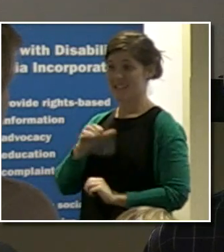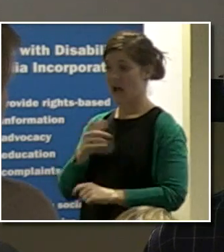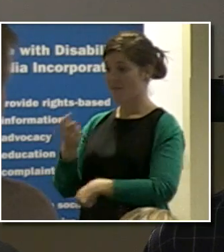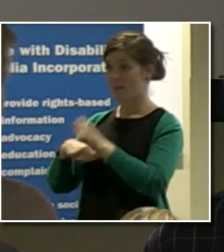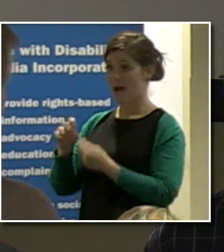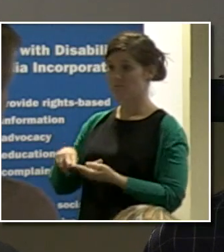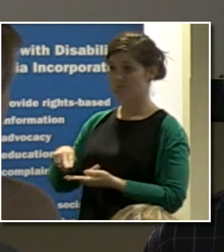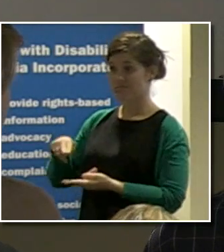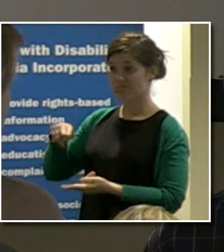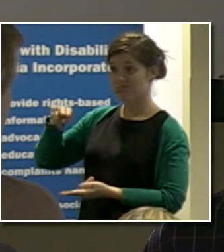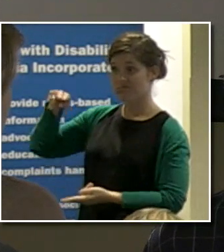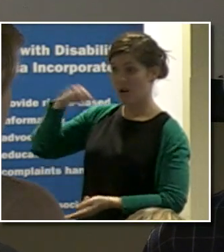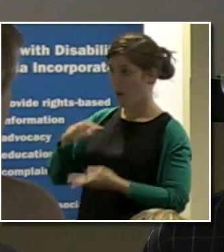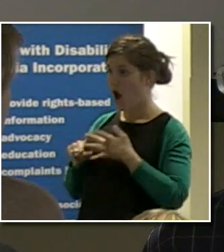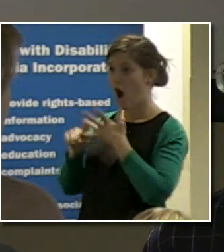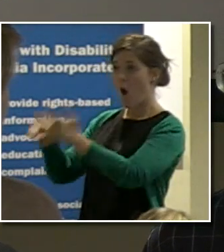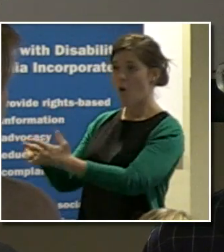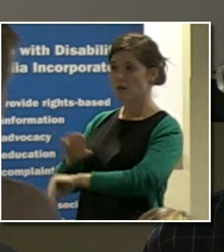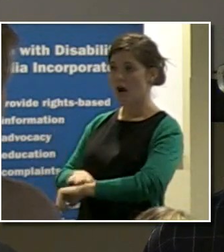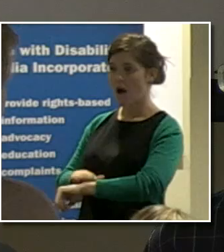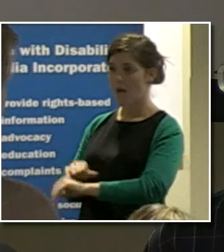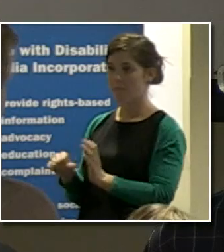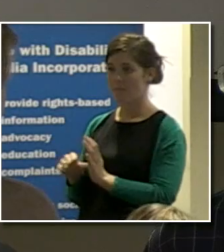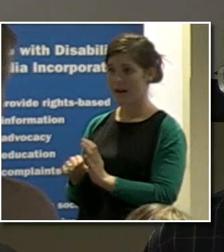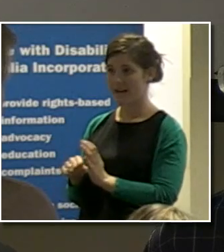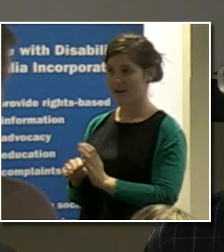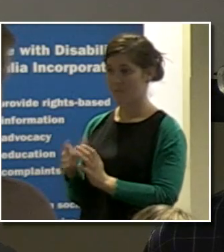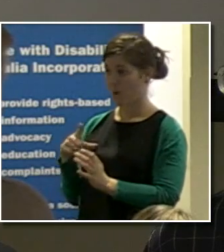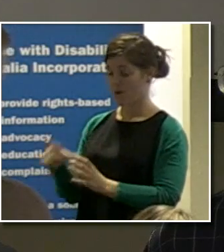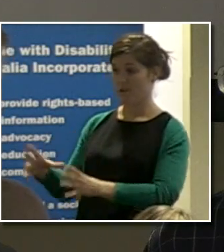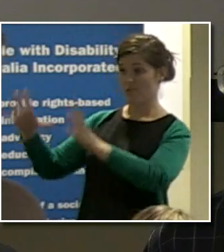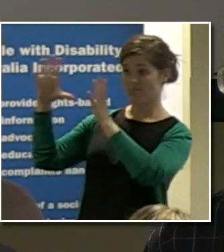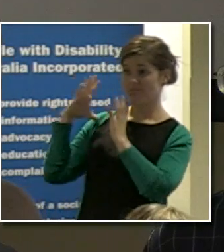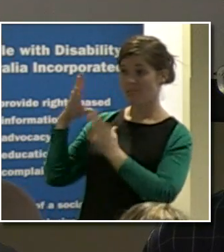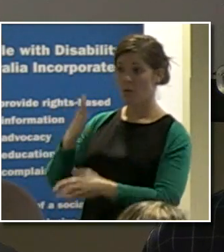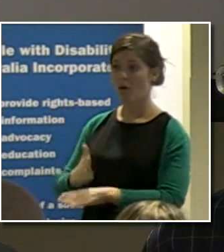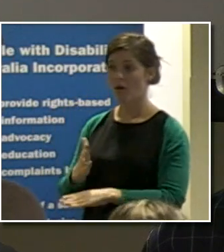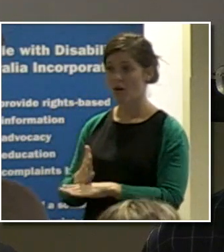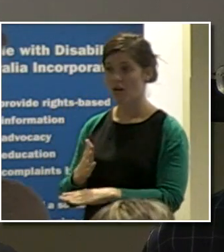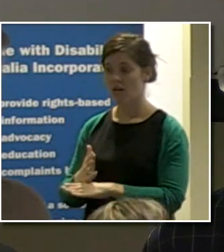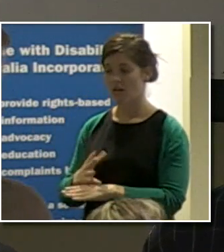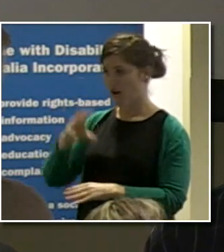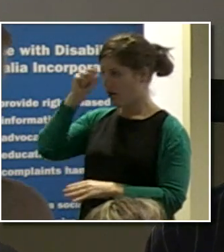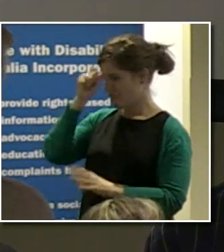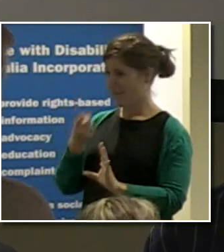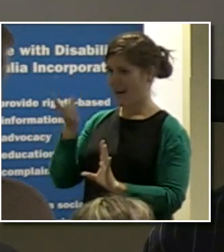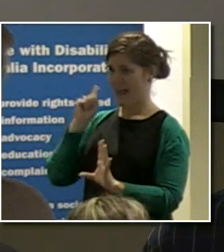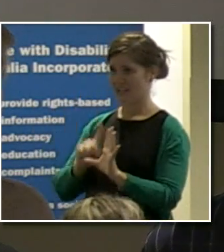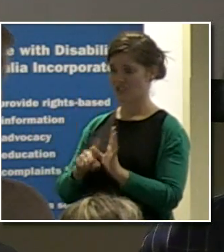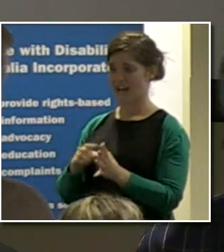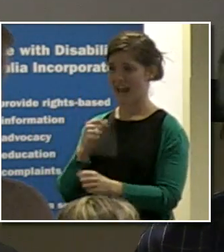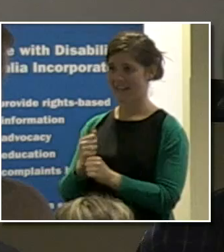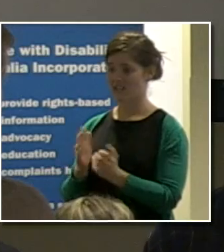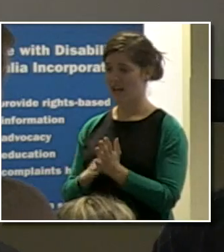lieu. And I remember being a bit surprised last year at the AGM that we didn't have a kind of revolution when people saw the